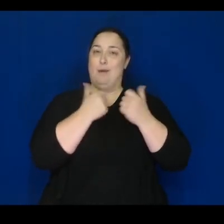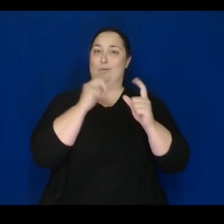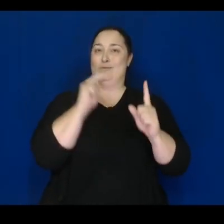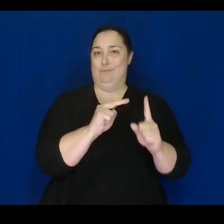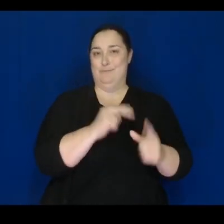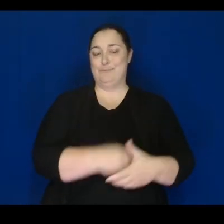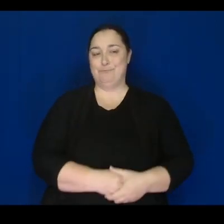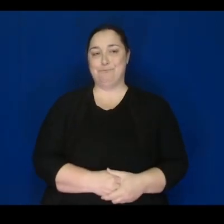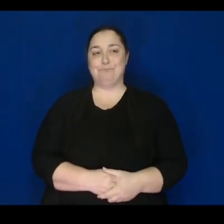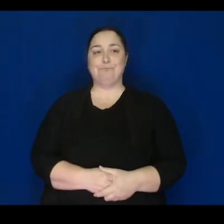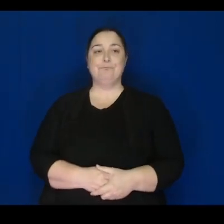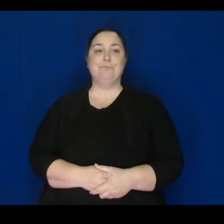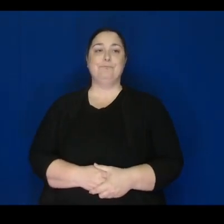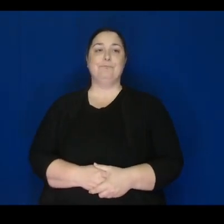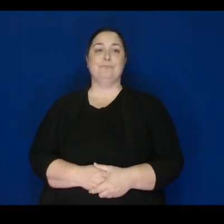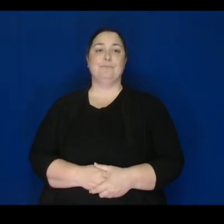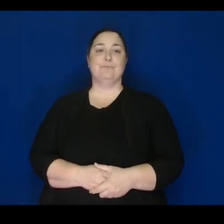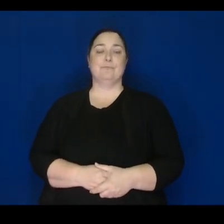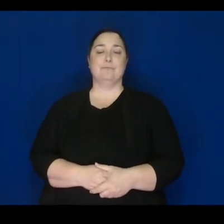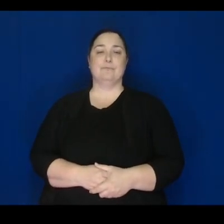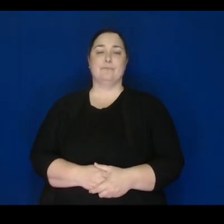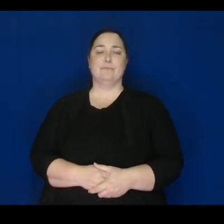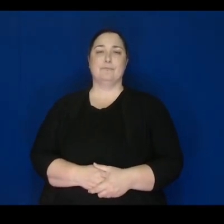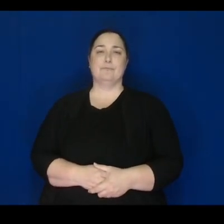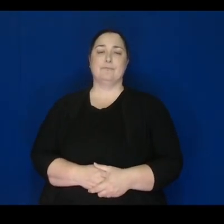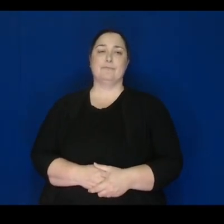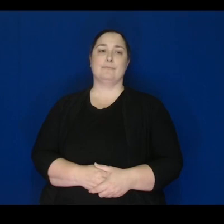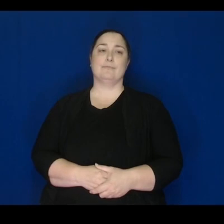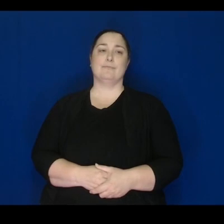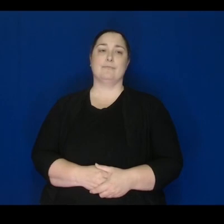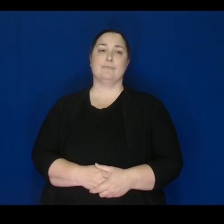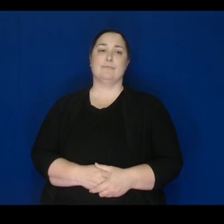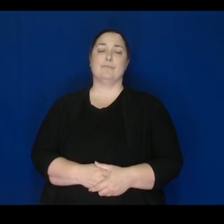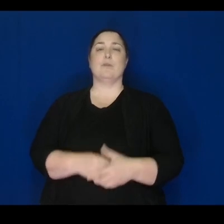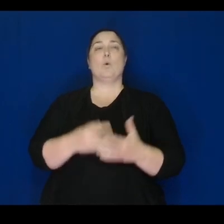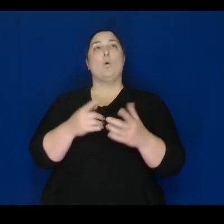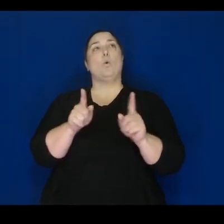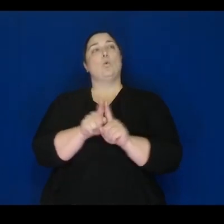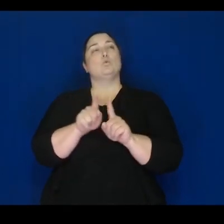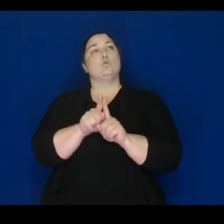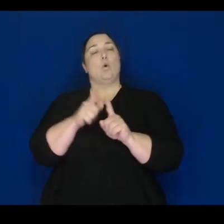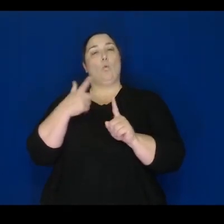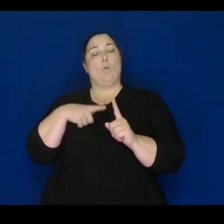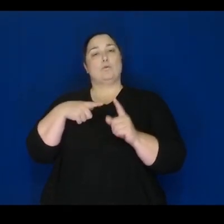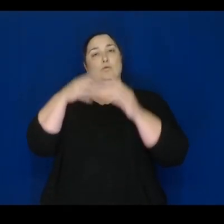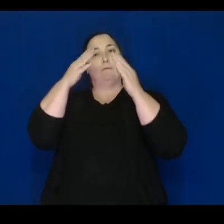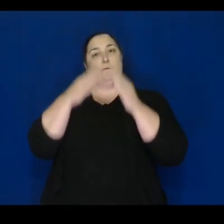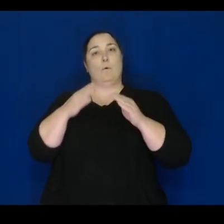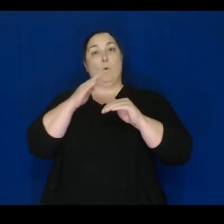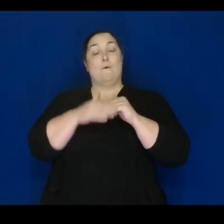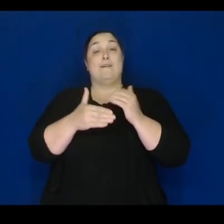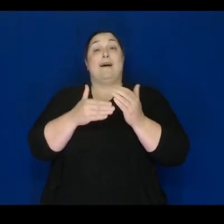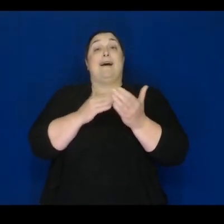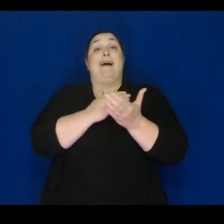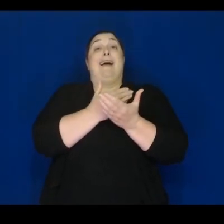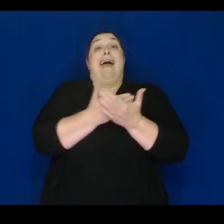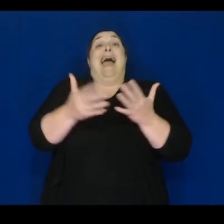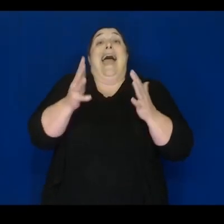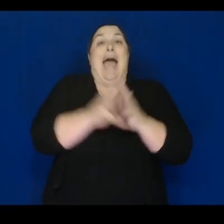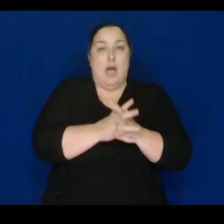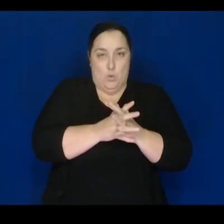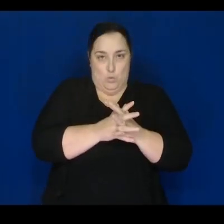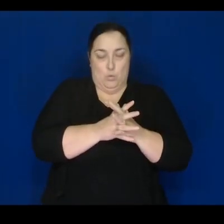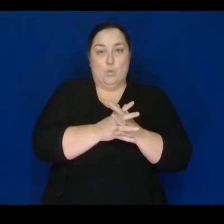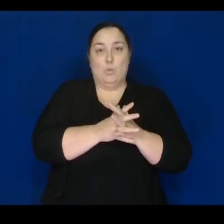And we also put an emphasis on how we teach, but as well as what we're teaching. So thinking about